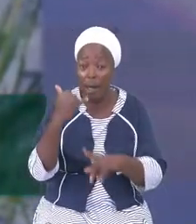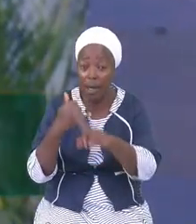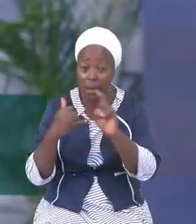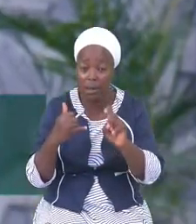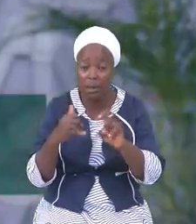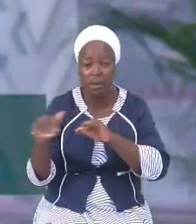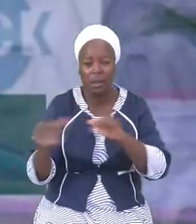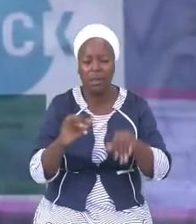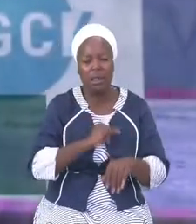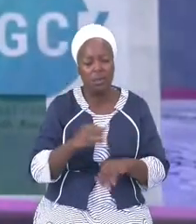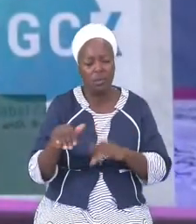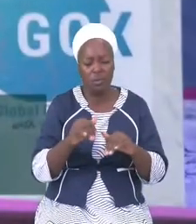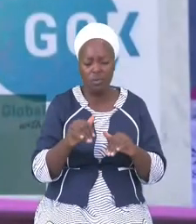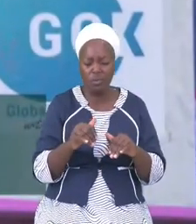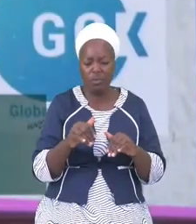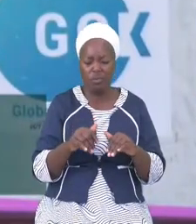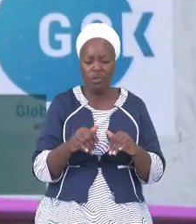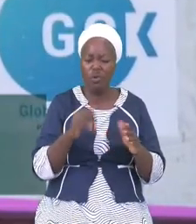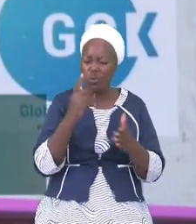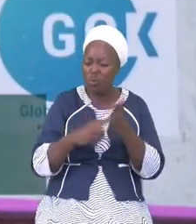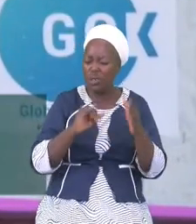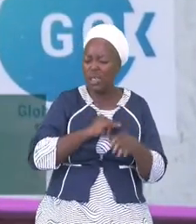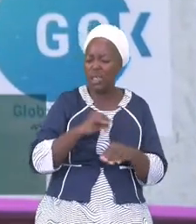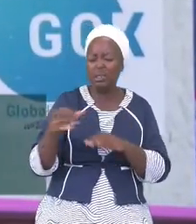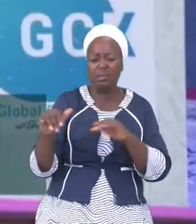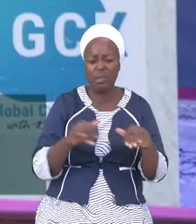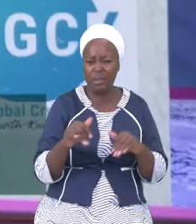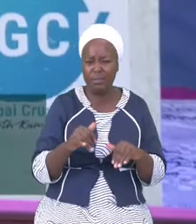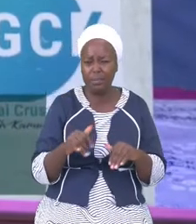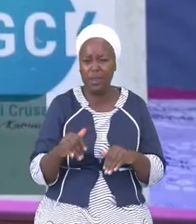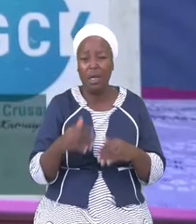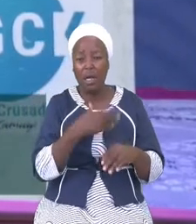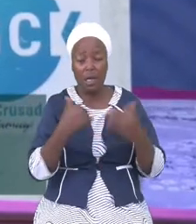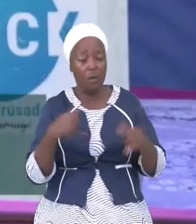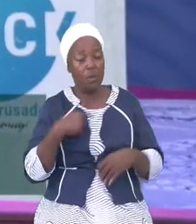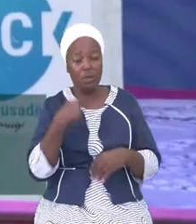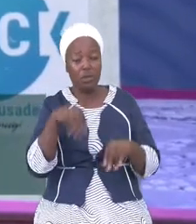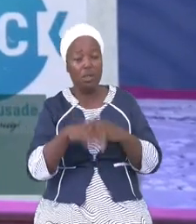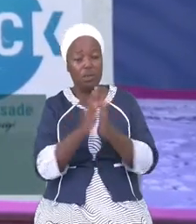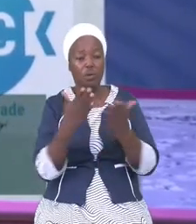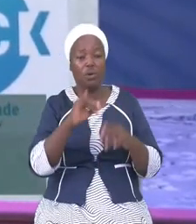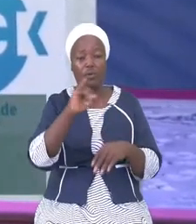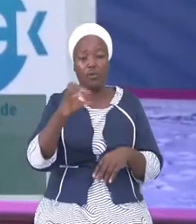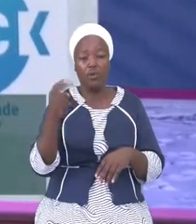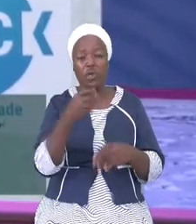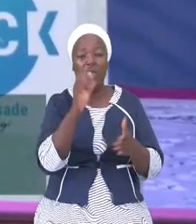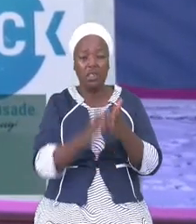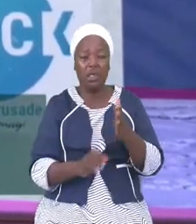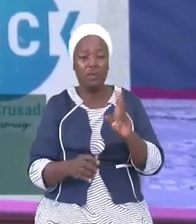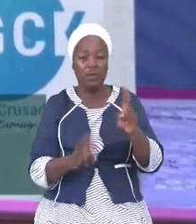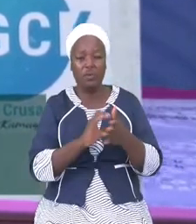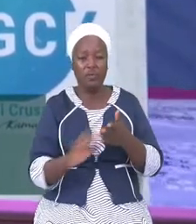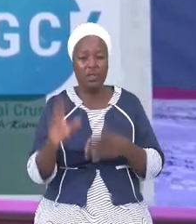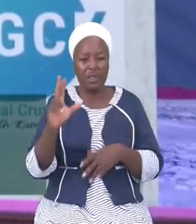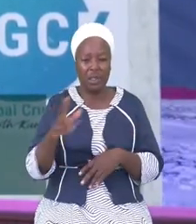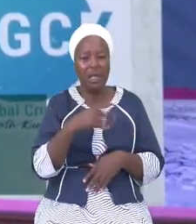do what I did? And I was told in Jonah chapter 2 and verse 3, for thou